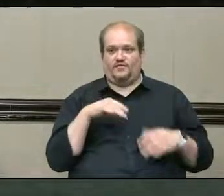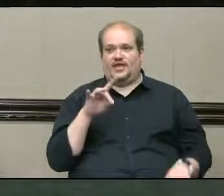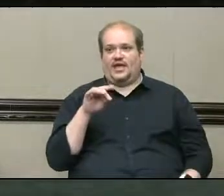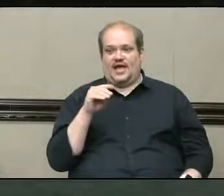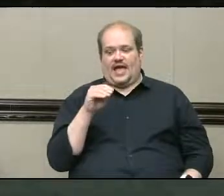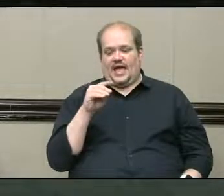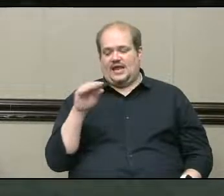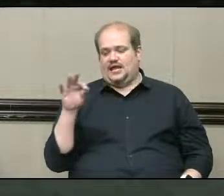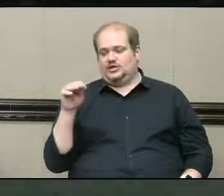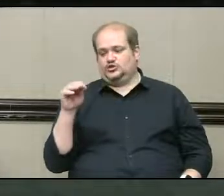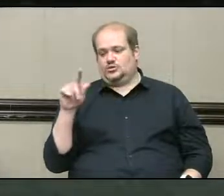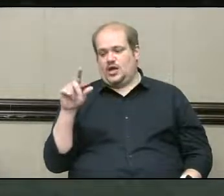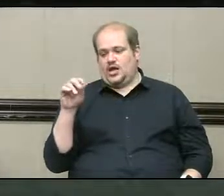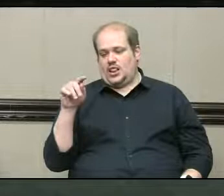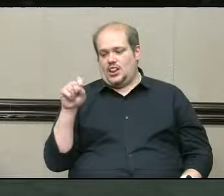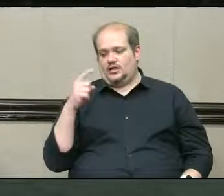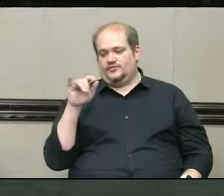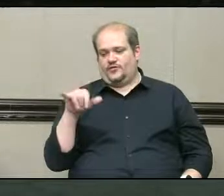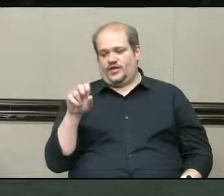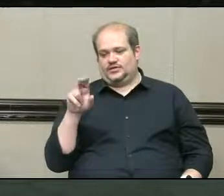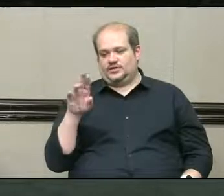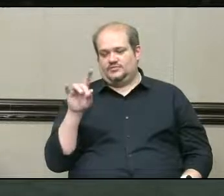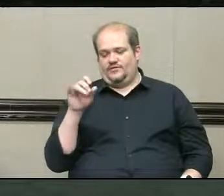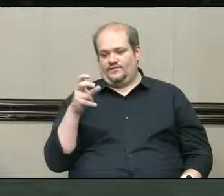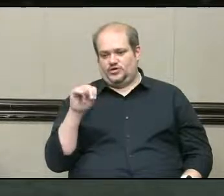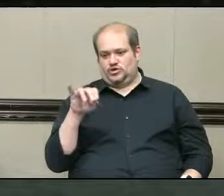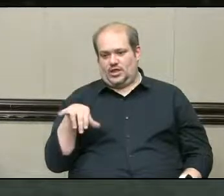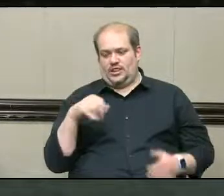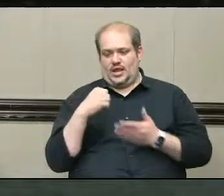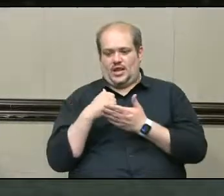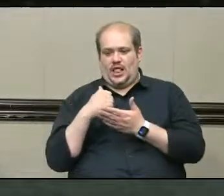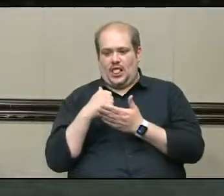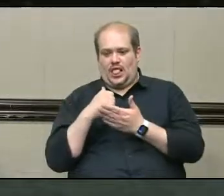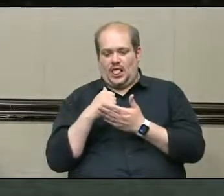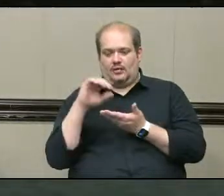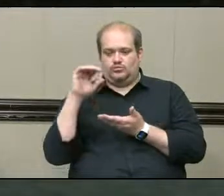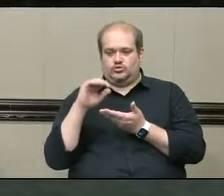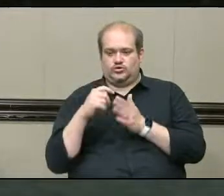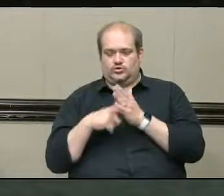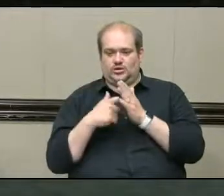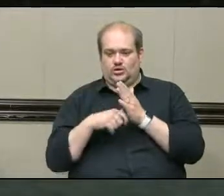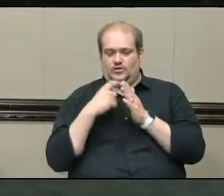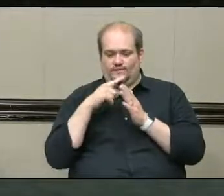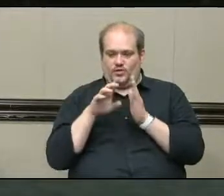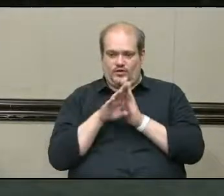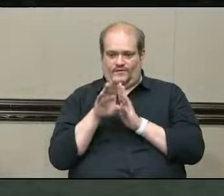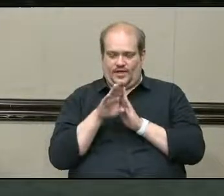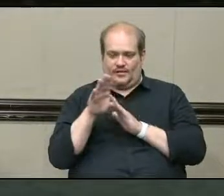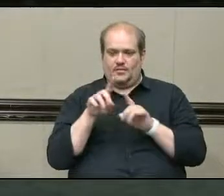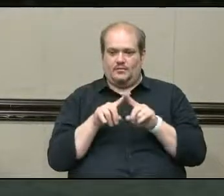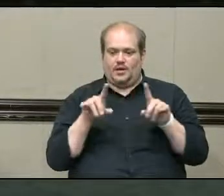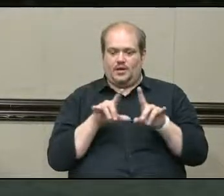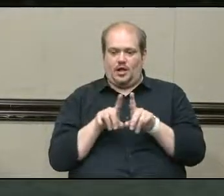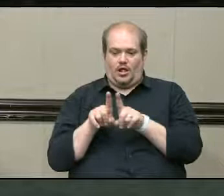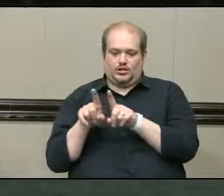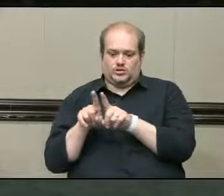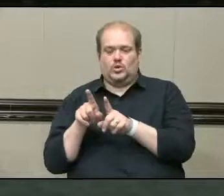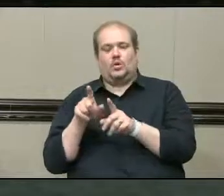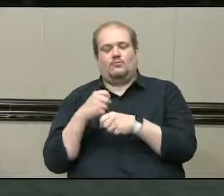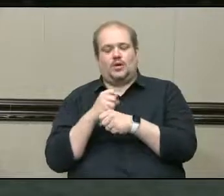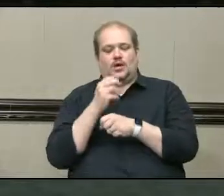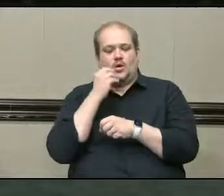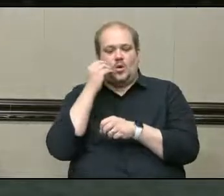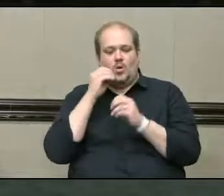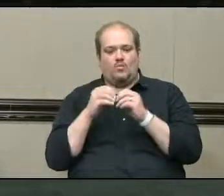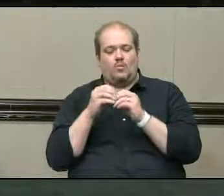80 to 90 lots for that subdivision. And that does help offset the cost of development, but it could also make